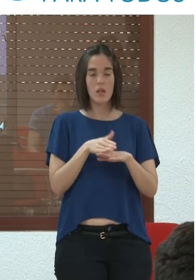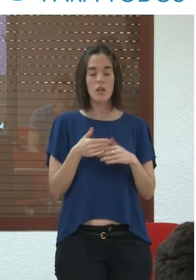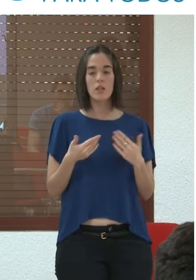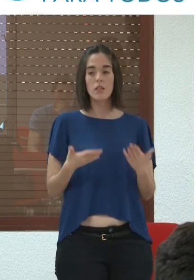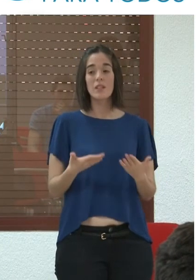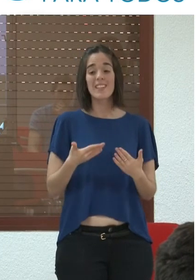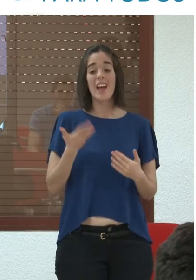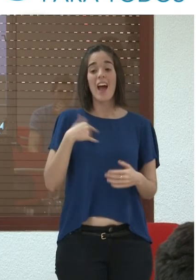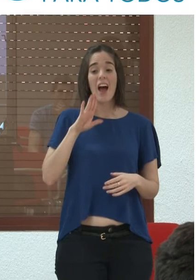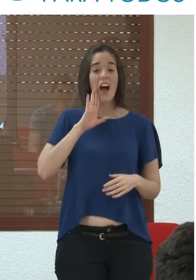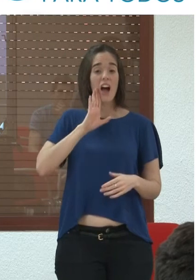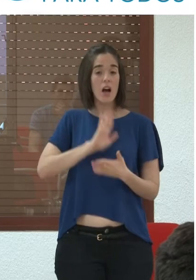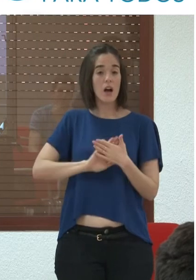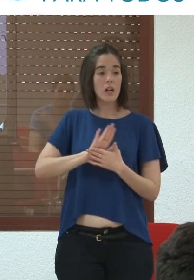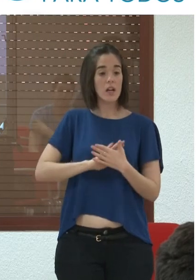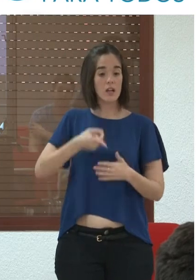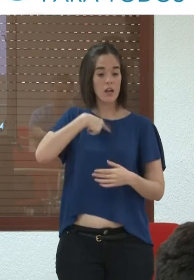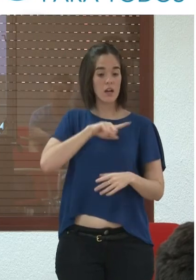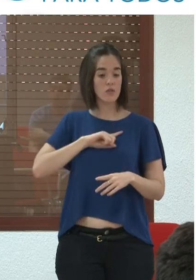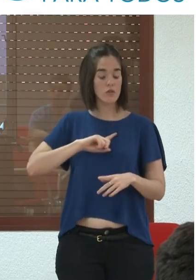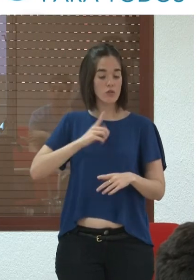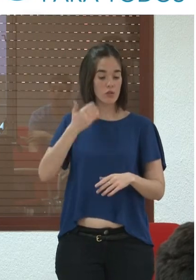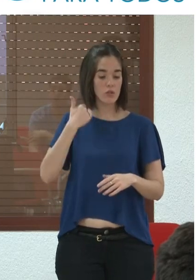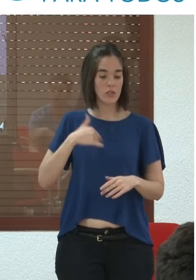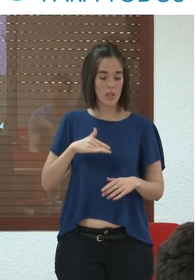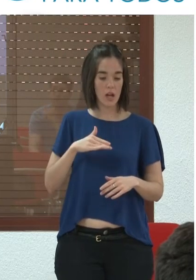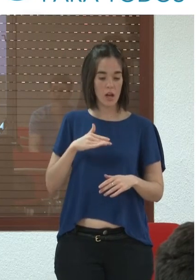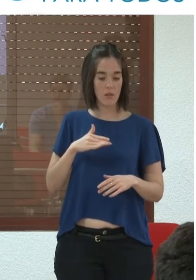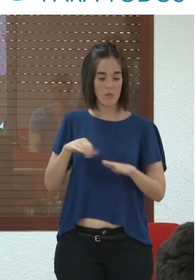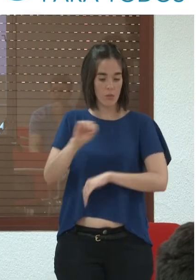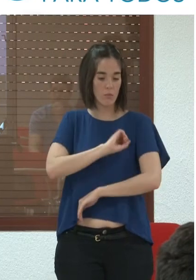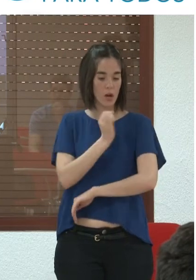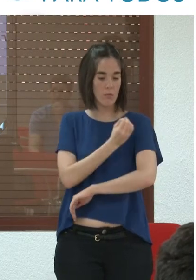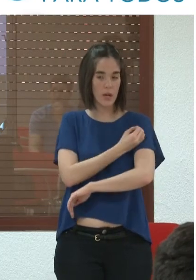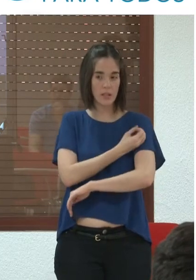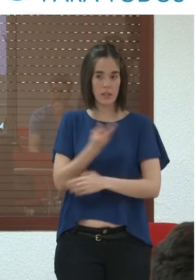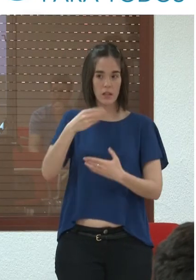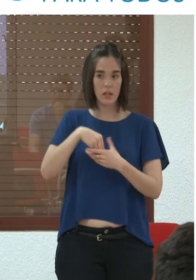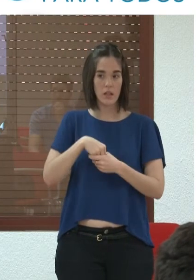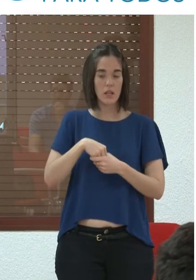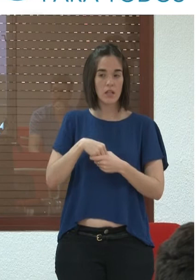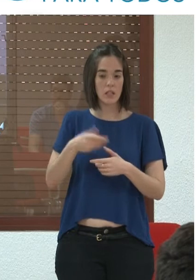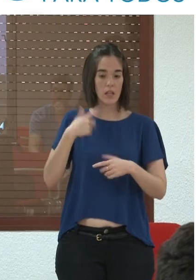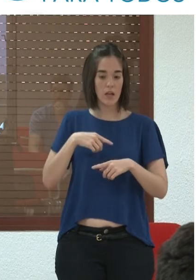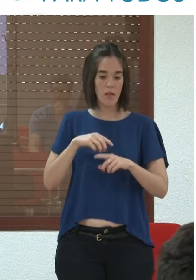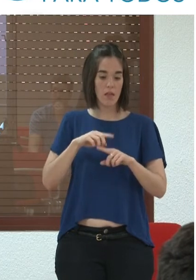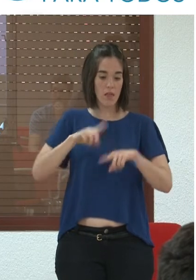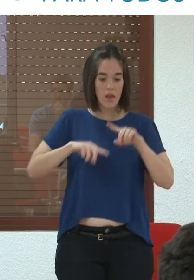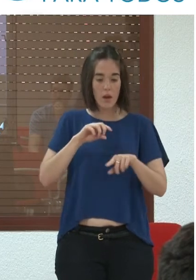They have to compress when the foot hits the ground. We have designed and patented